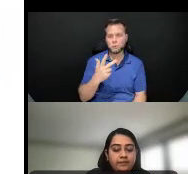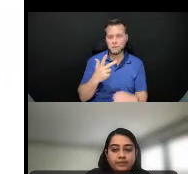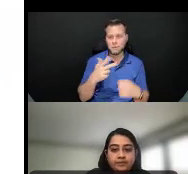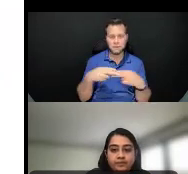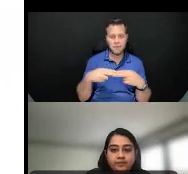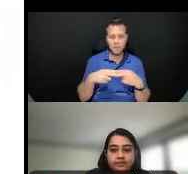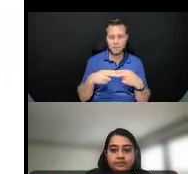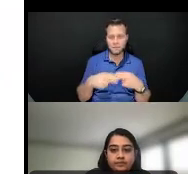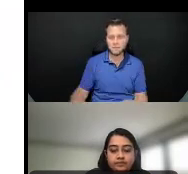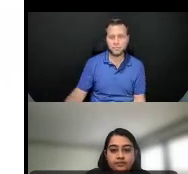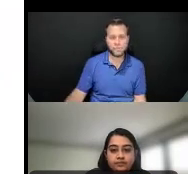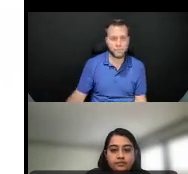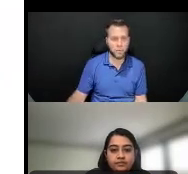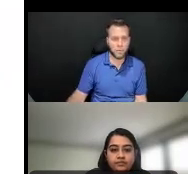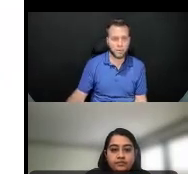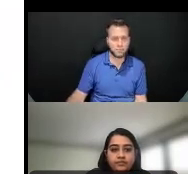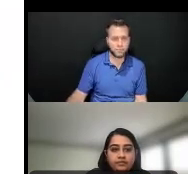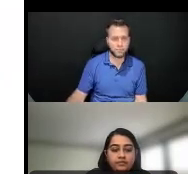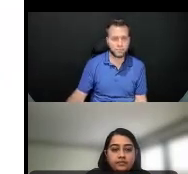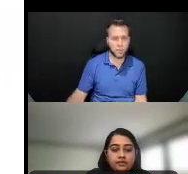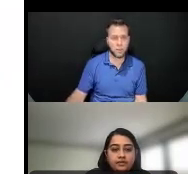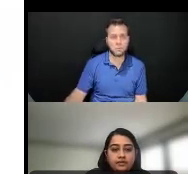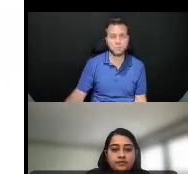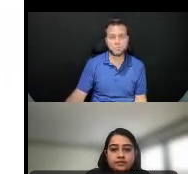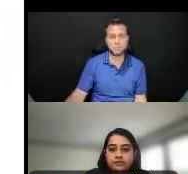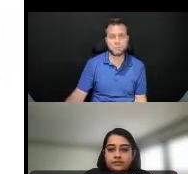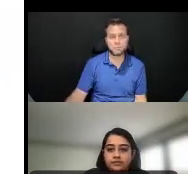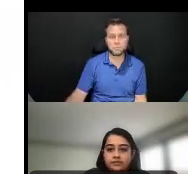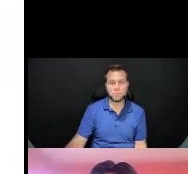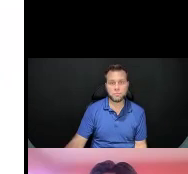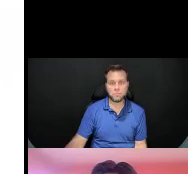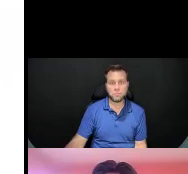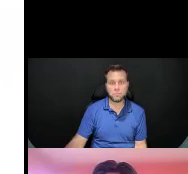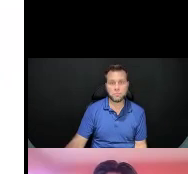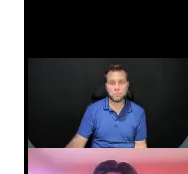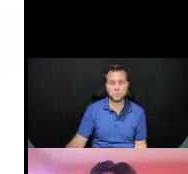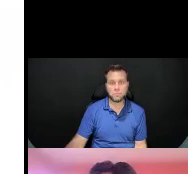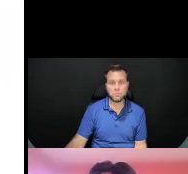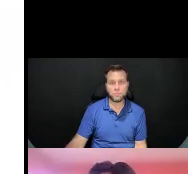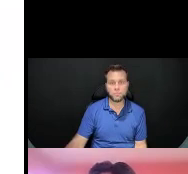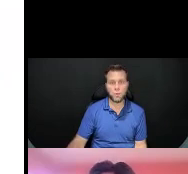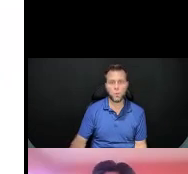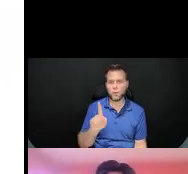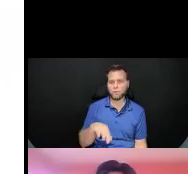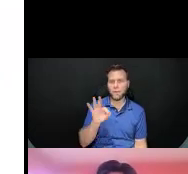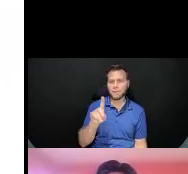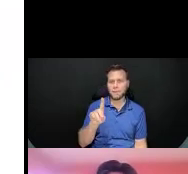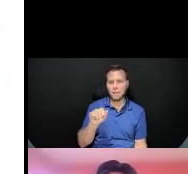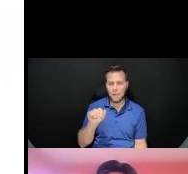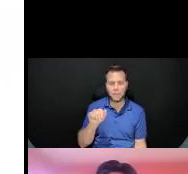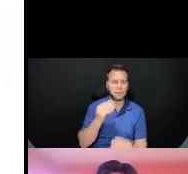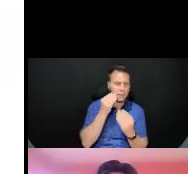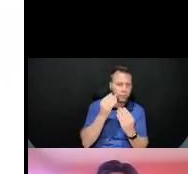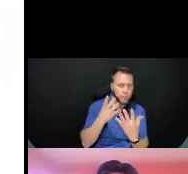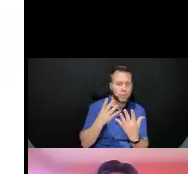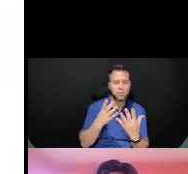and about where to access the data. And the information about how to